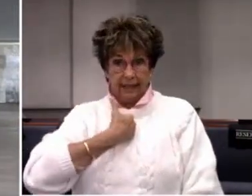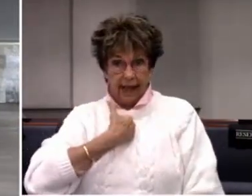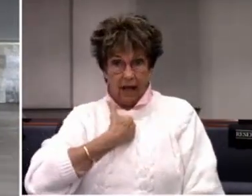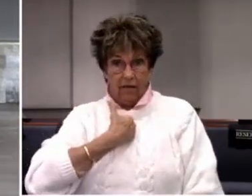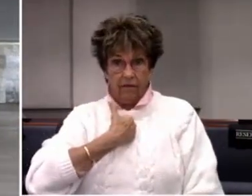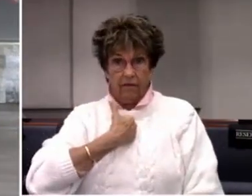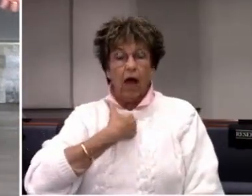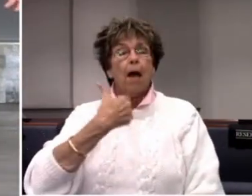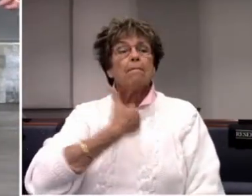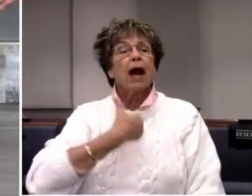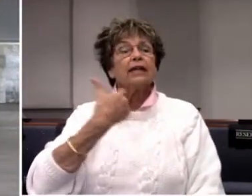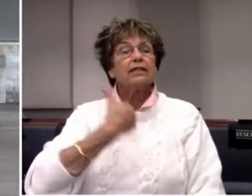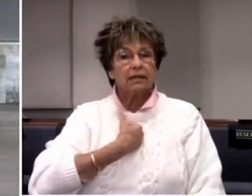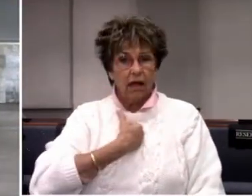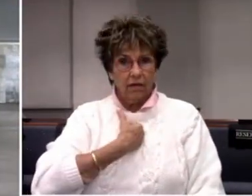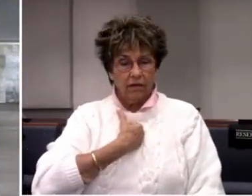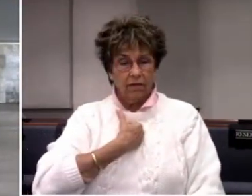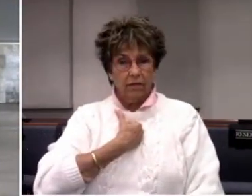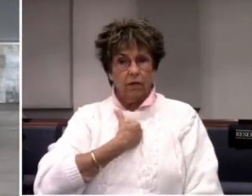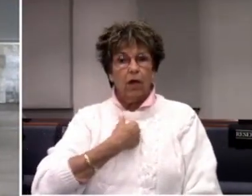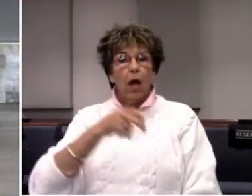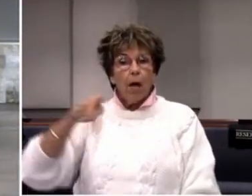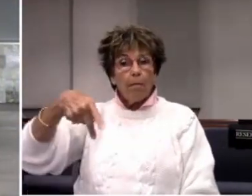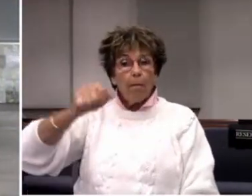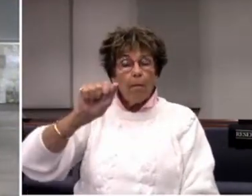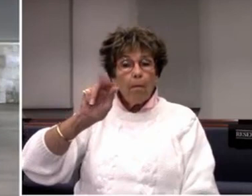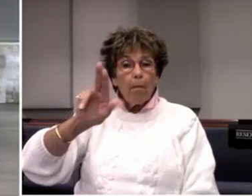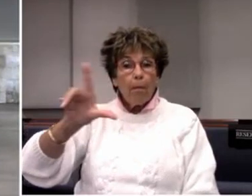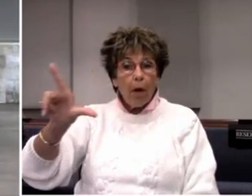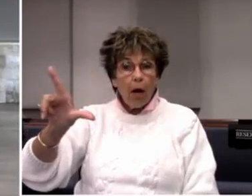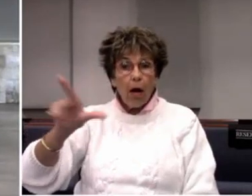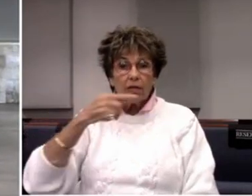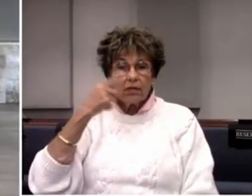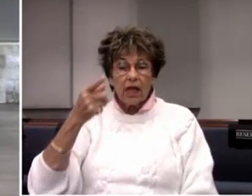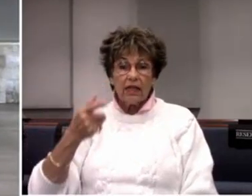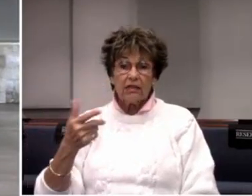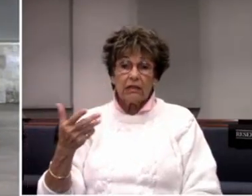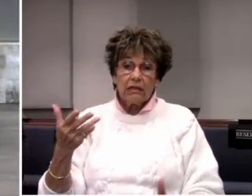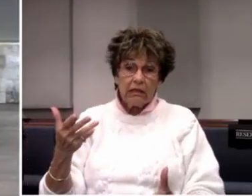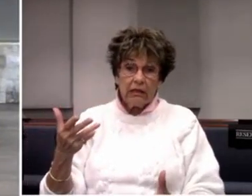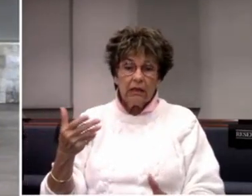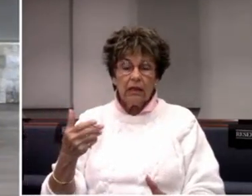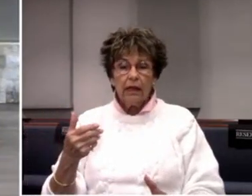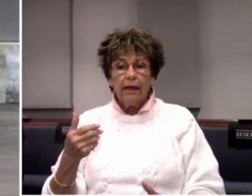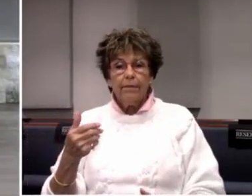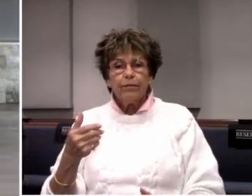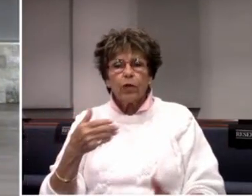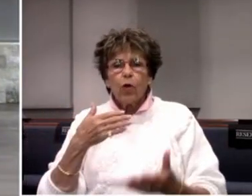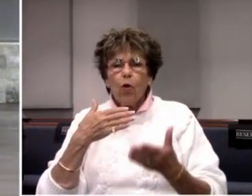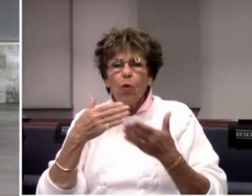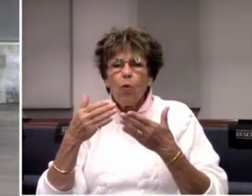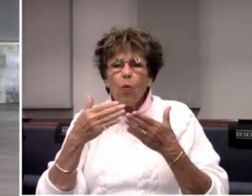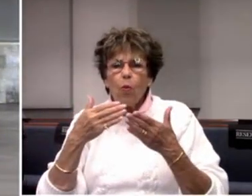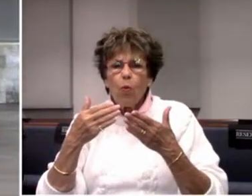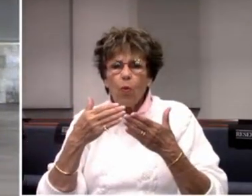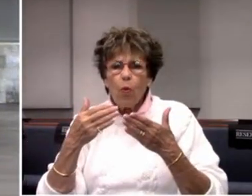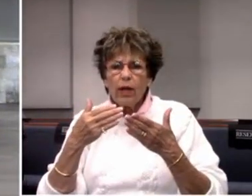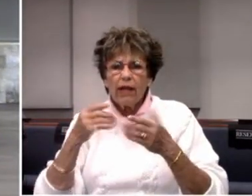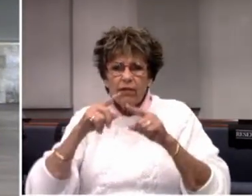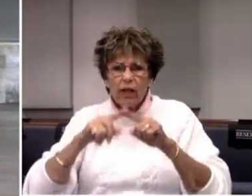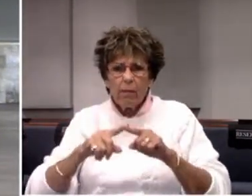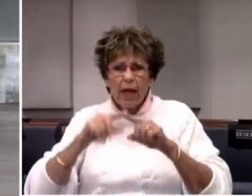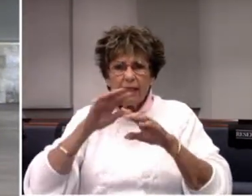can control myself. And Paul says, now as much as is possible, it lieth within you, what depends upon you,